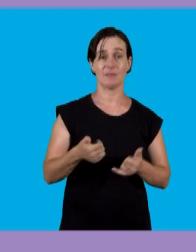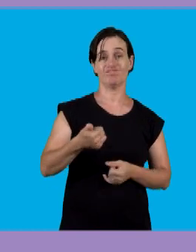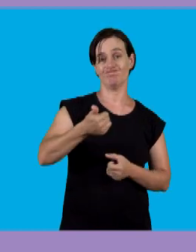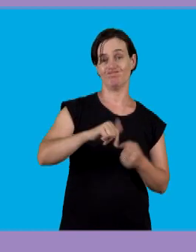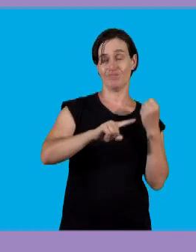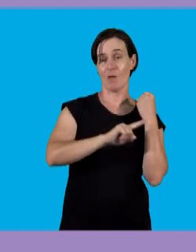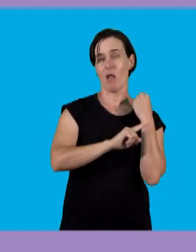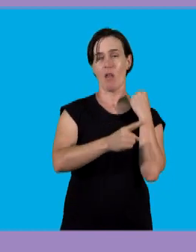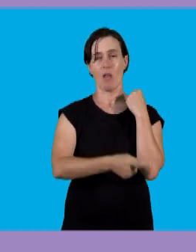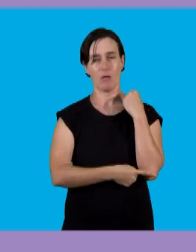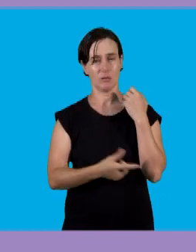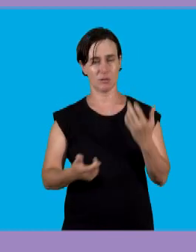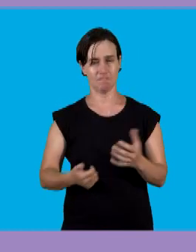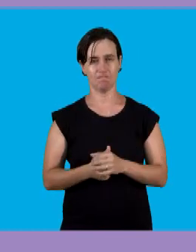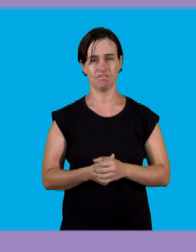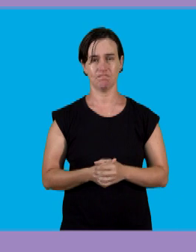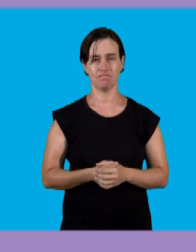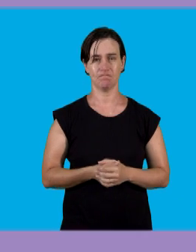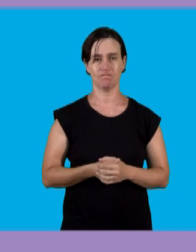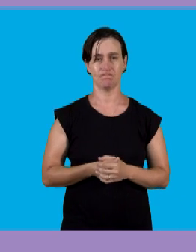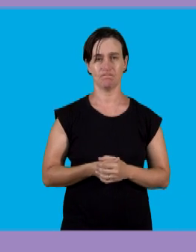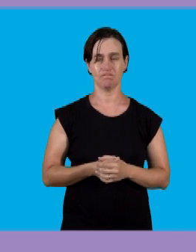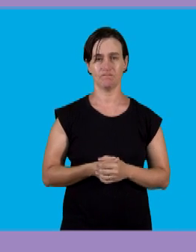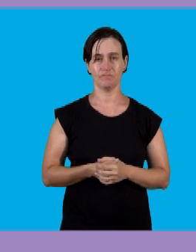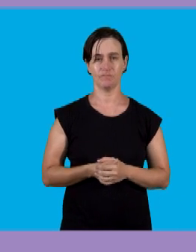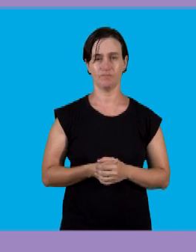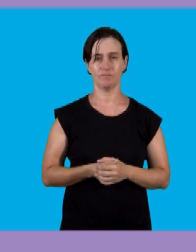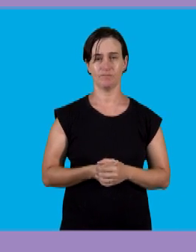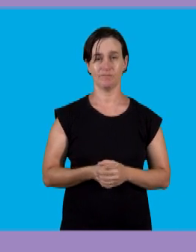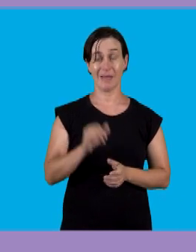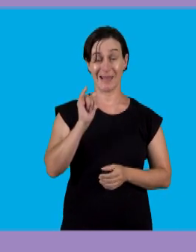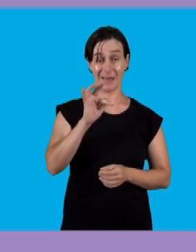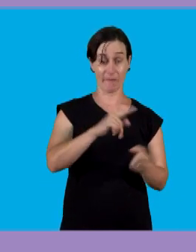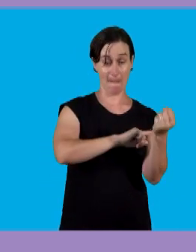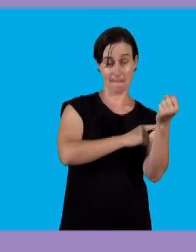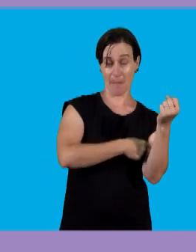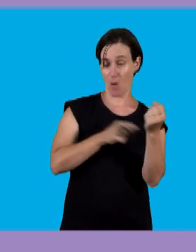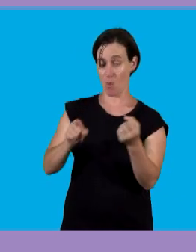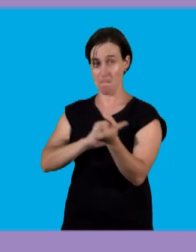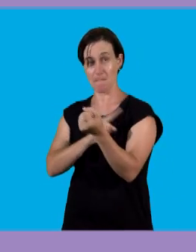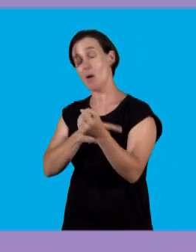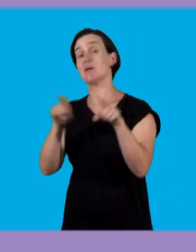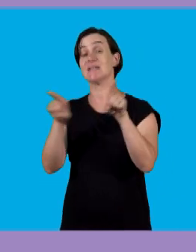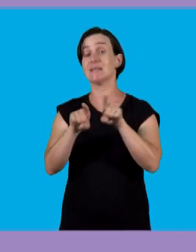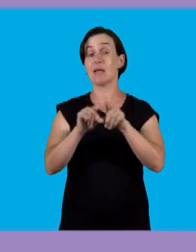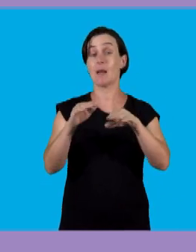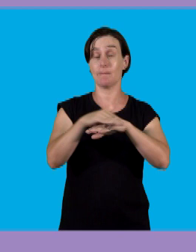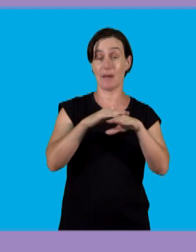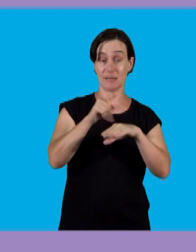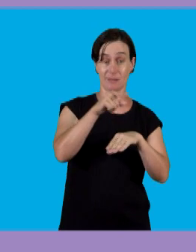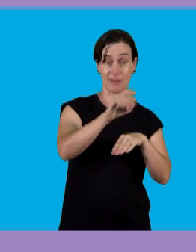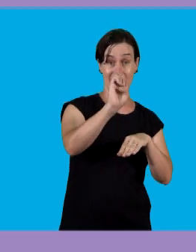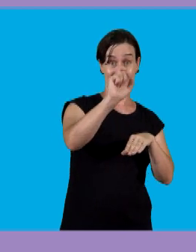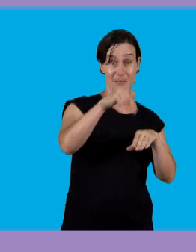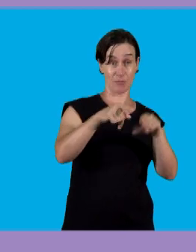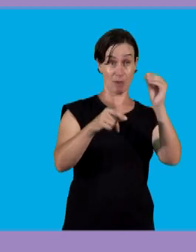last concept, or just as a reminder, we remember that if the powers have the same base, we of course add the exponents.